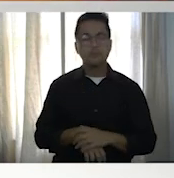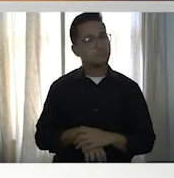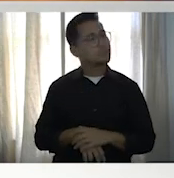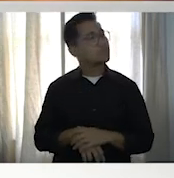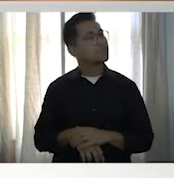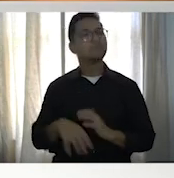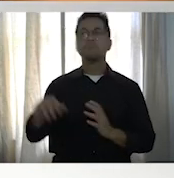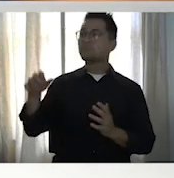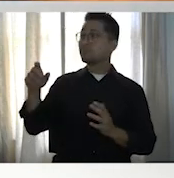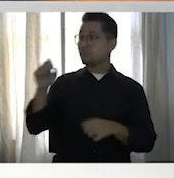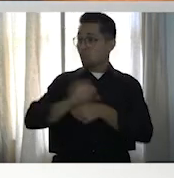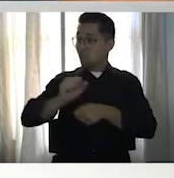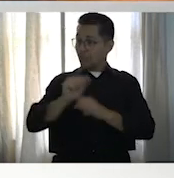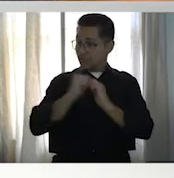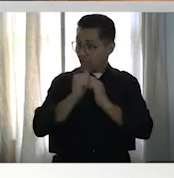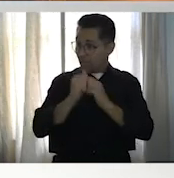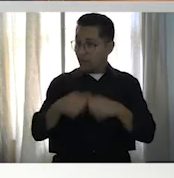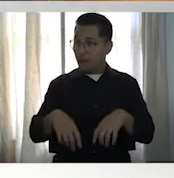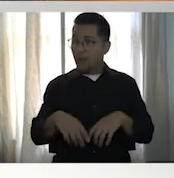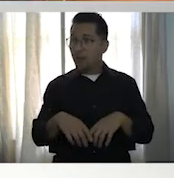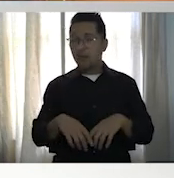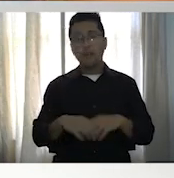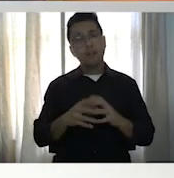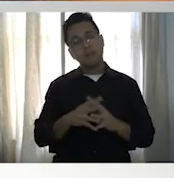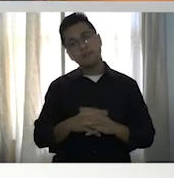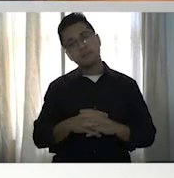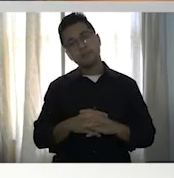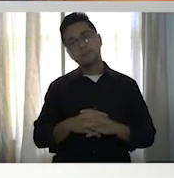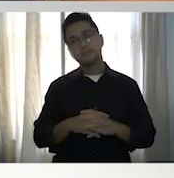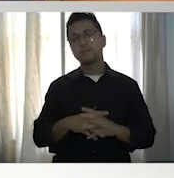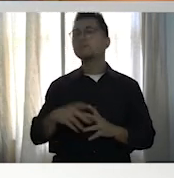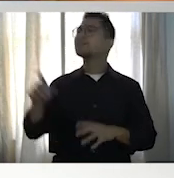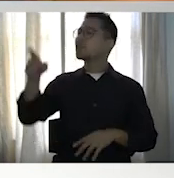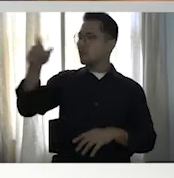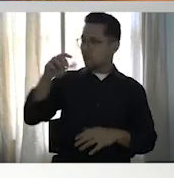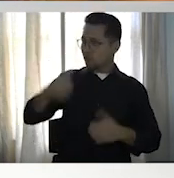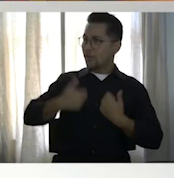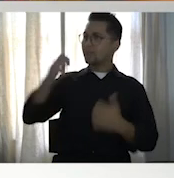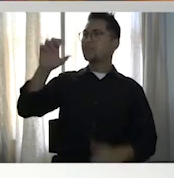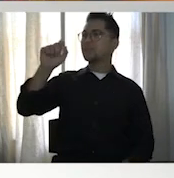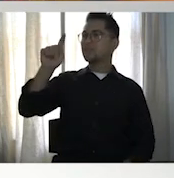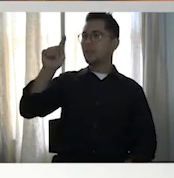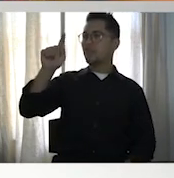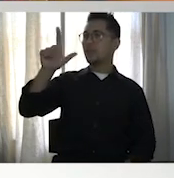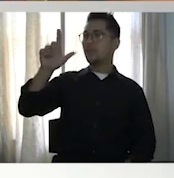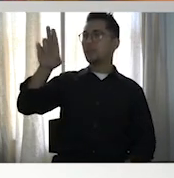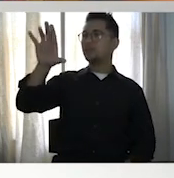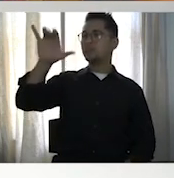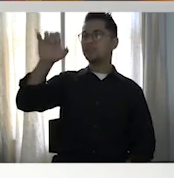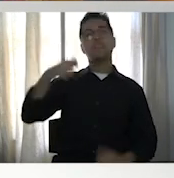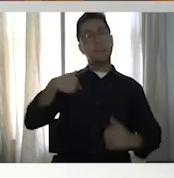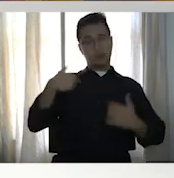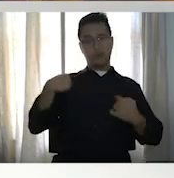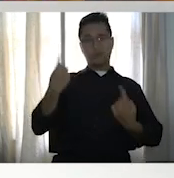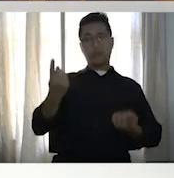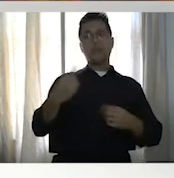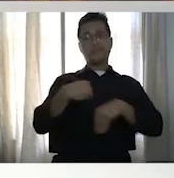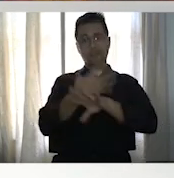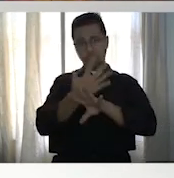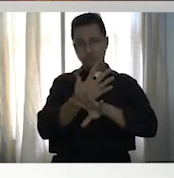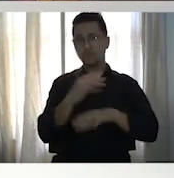facility? yes and no. Yes. You're in St. Lucie. And we also have done virtual right now.